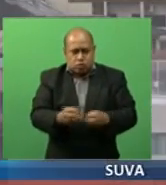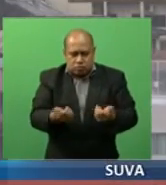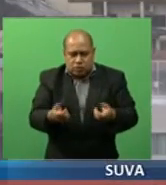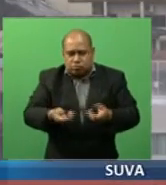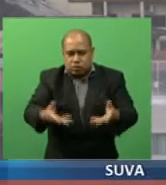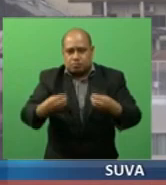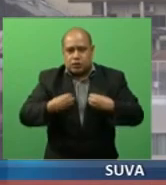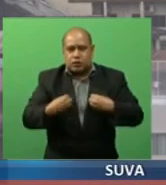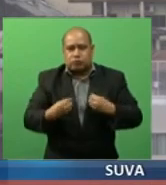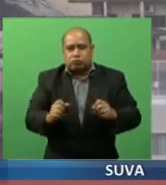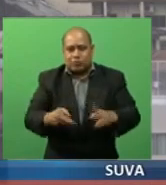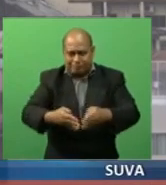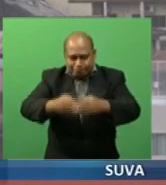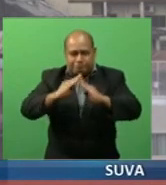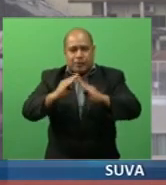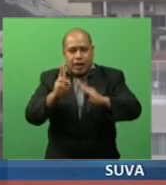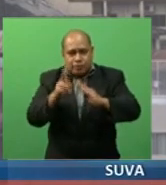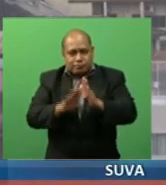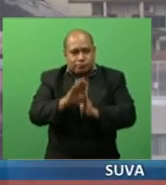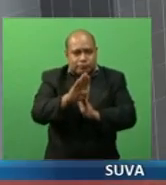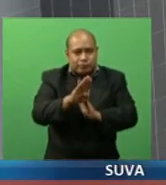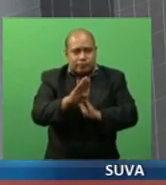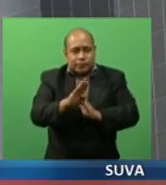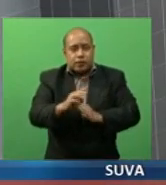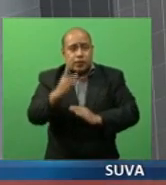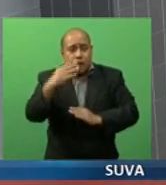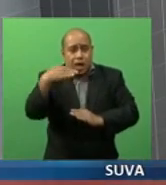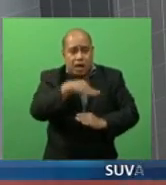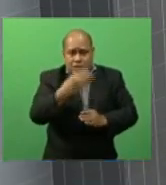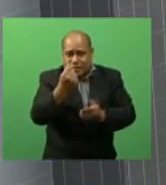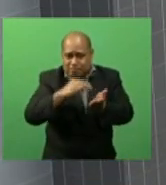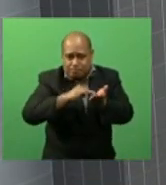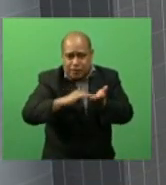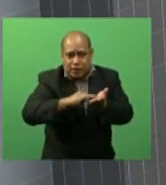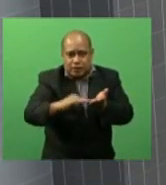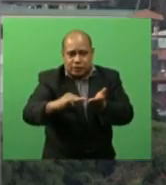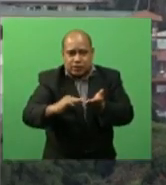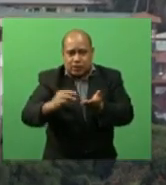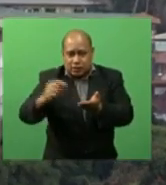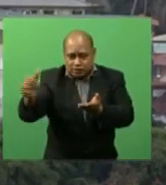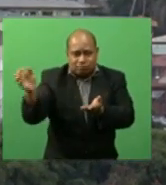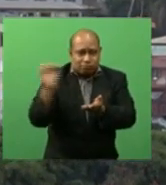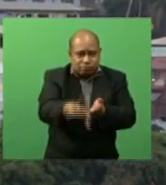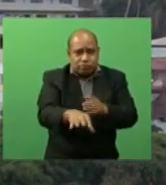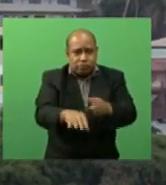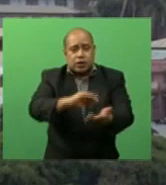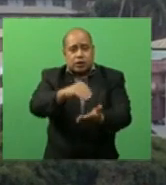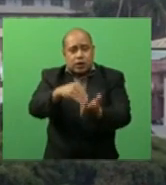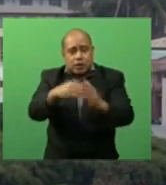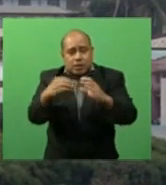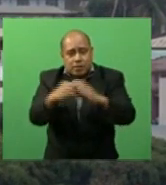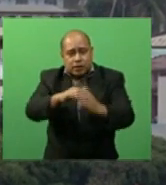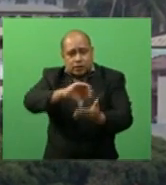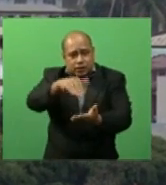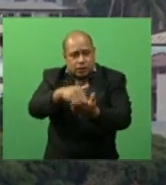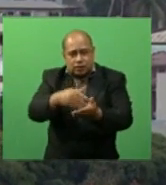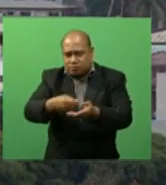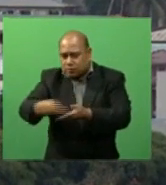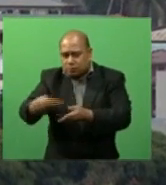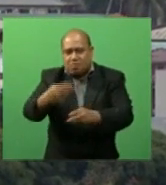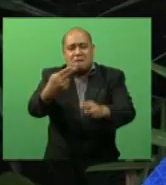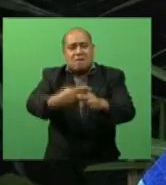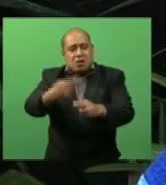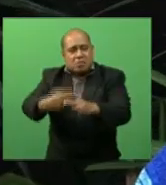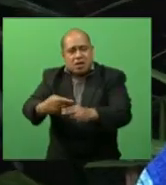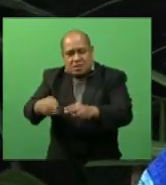$300 million from the central bank is being channeled to exporters, large-scale farmers, public transportation and renewable energy